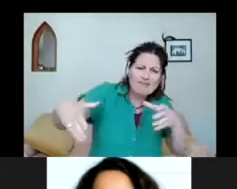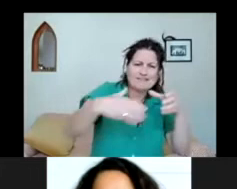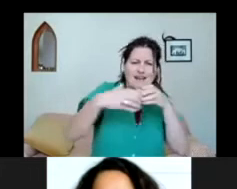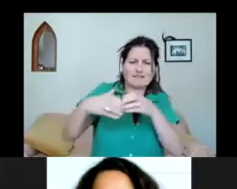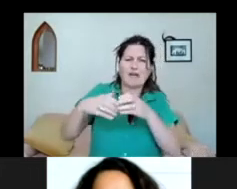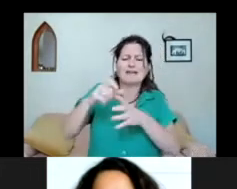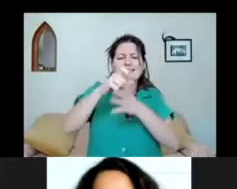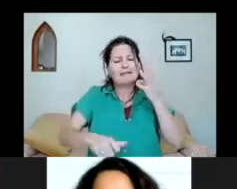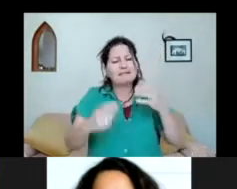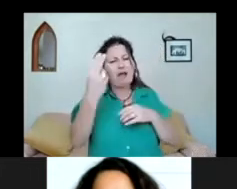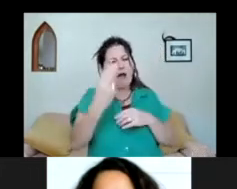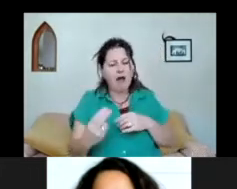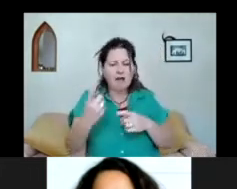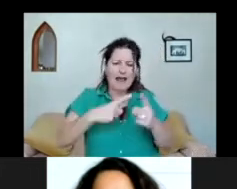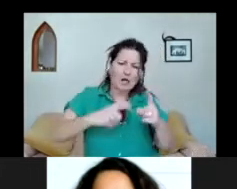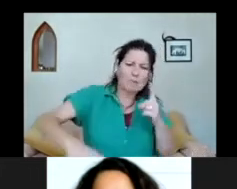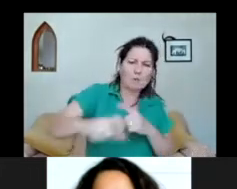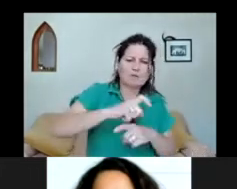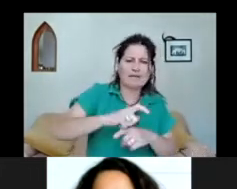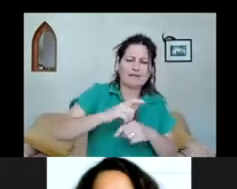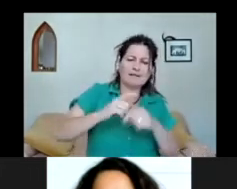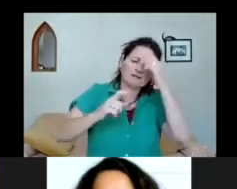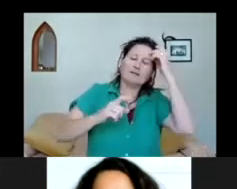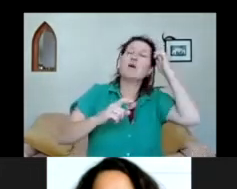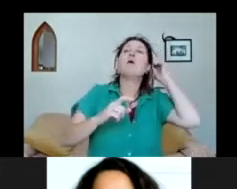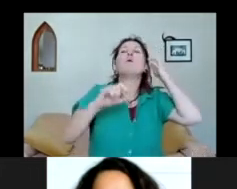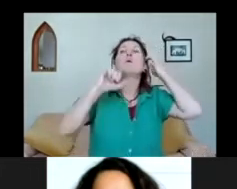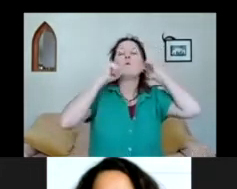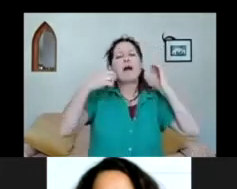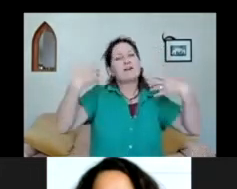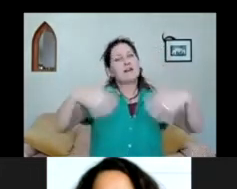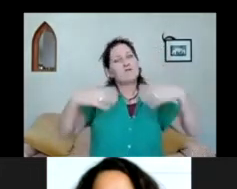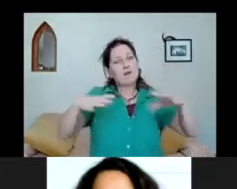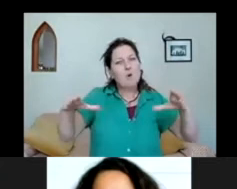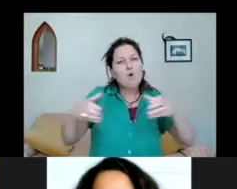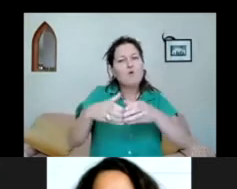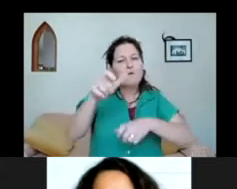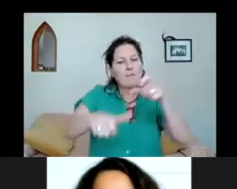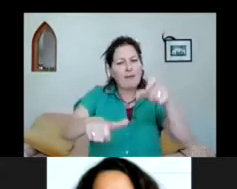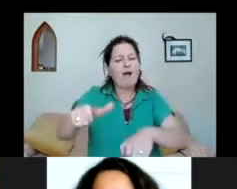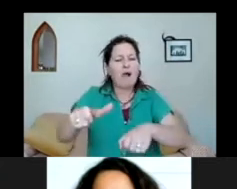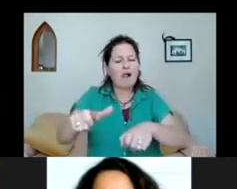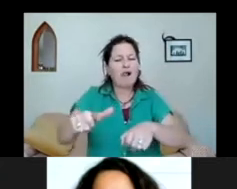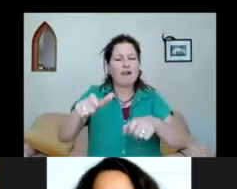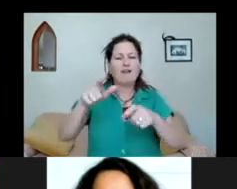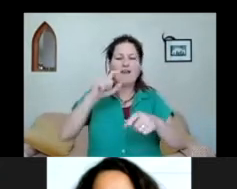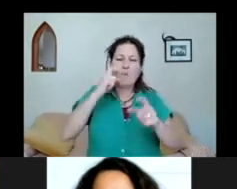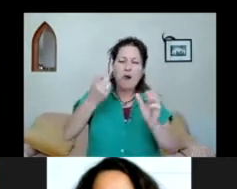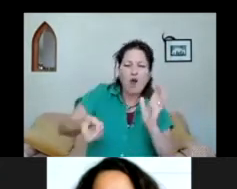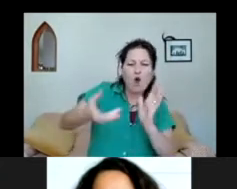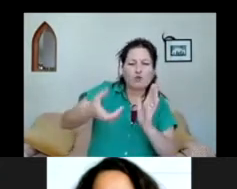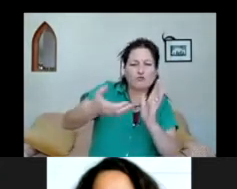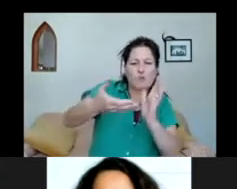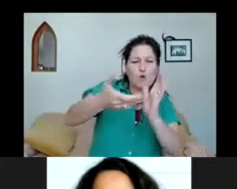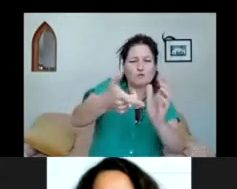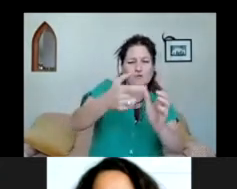disabled community. So we're going to have this incredible group of people that will contribute and support the vision